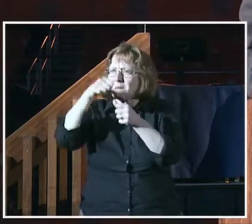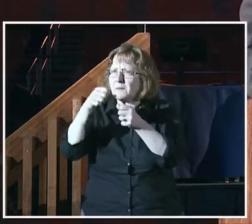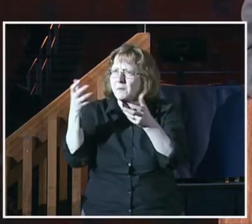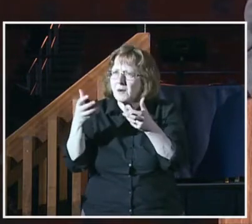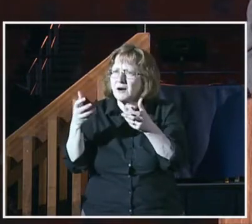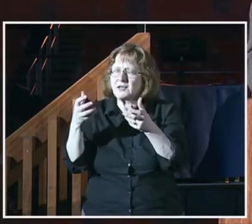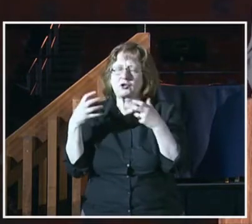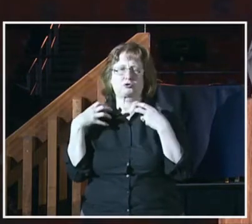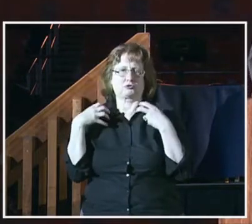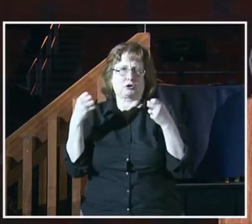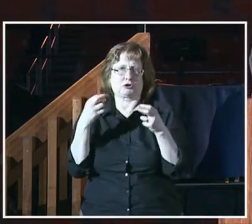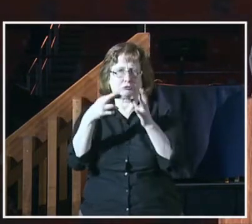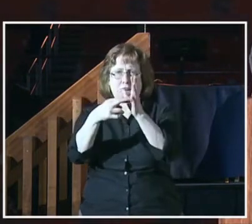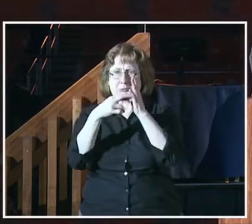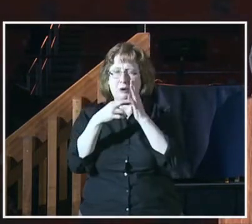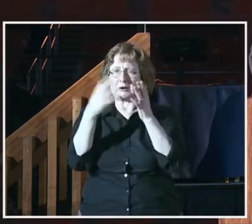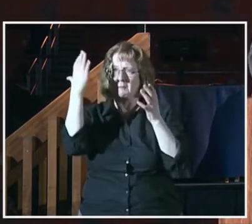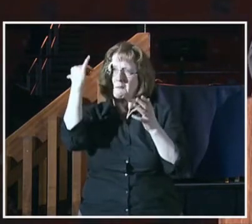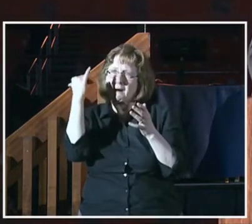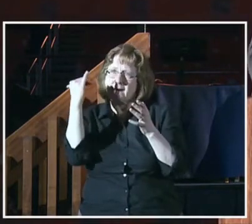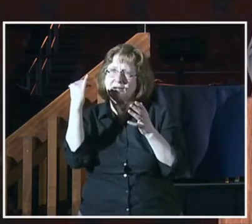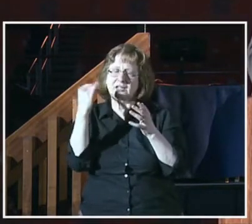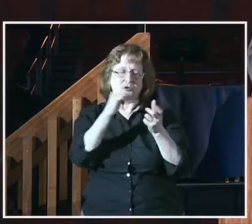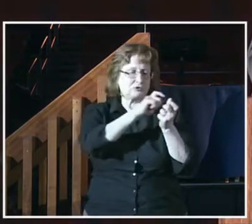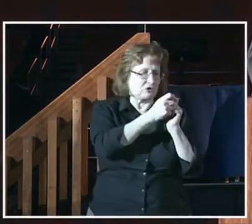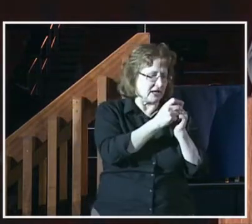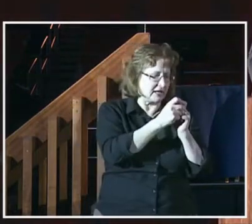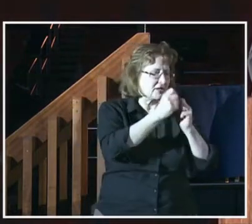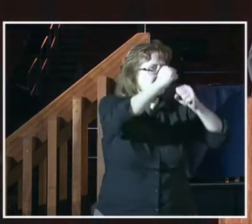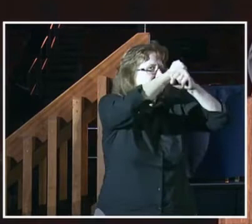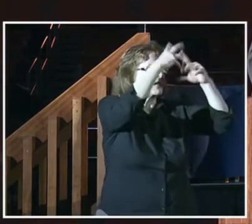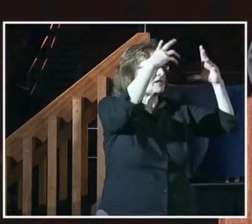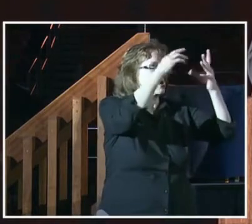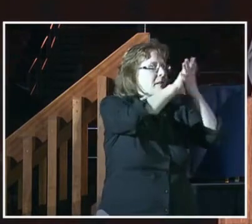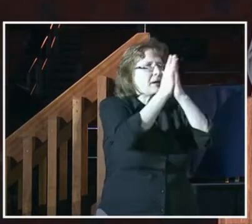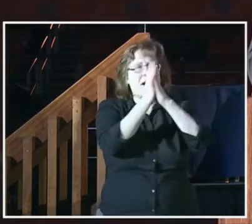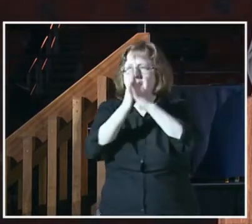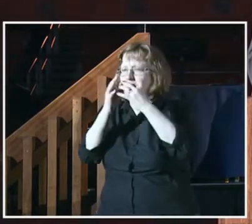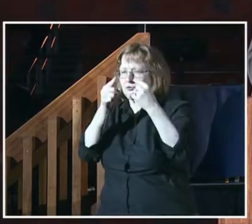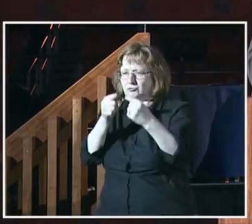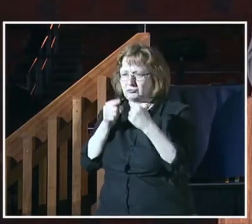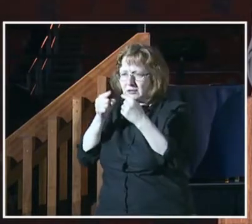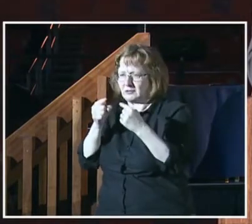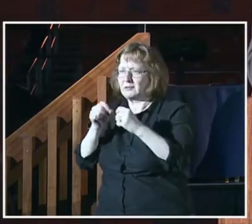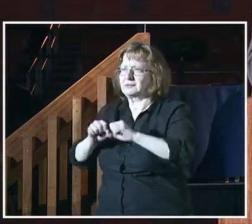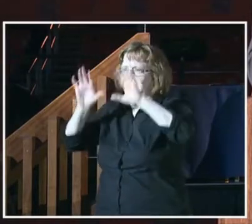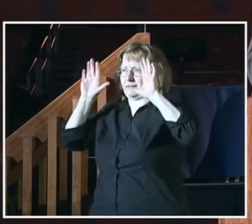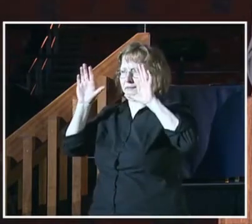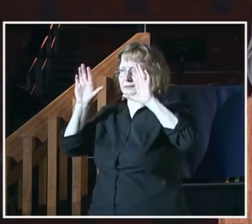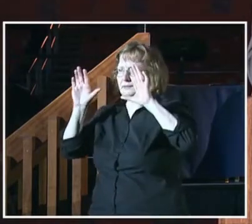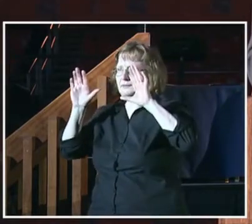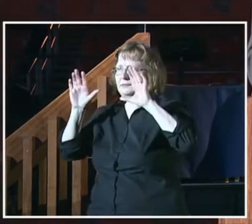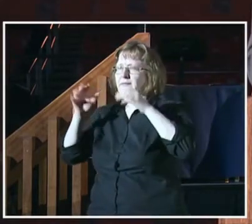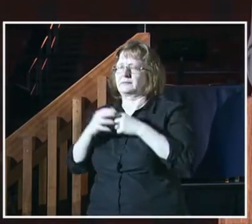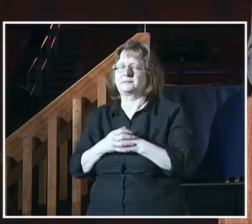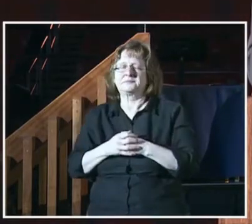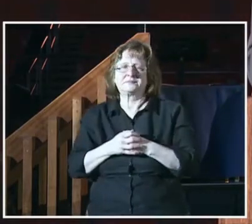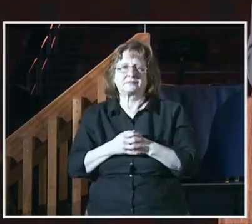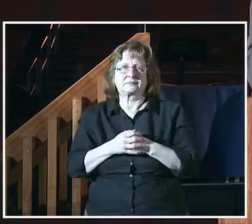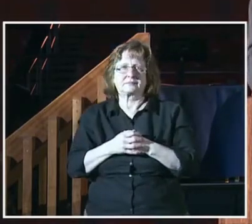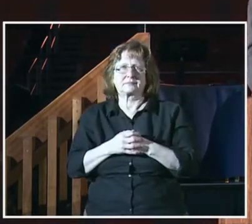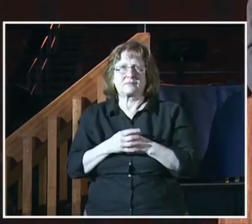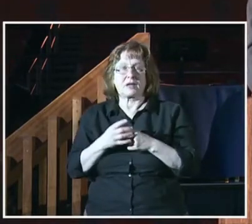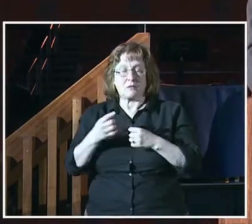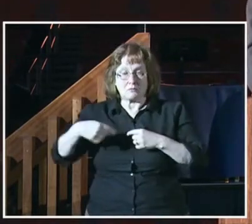the courage required to transform voice and vision into struggle and sacrifice. And